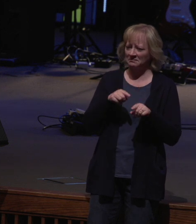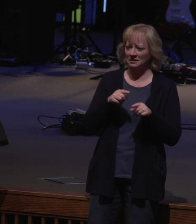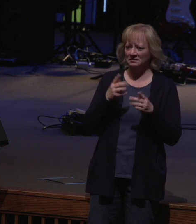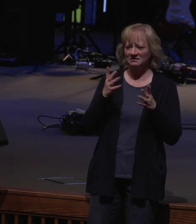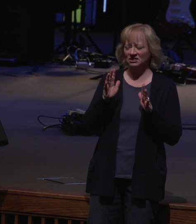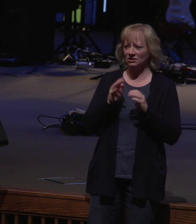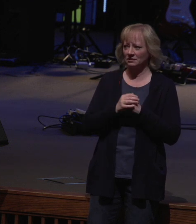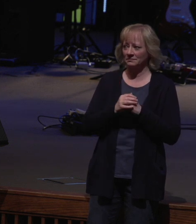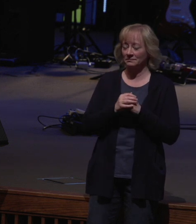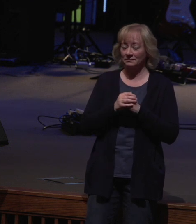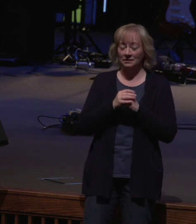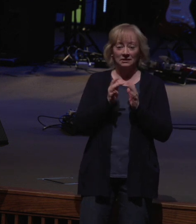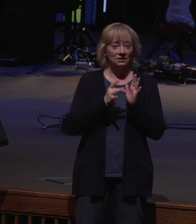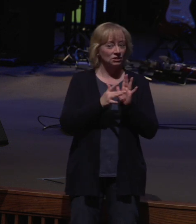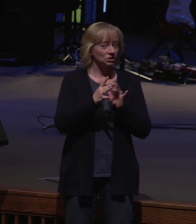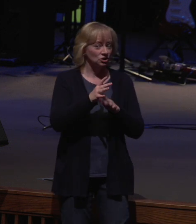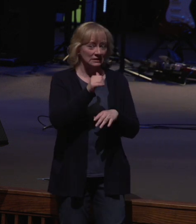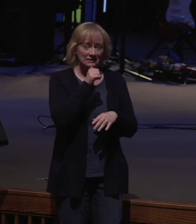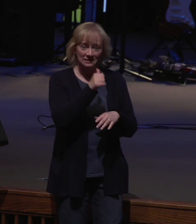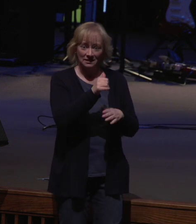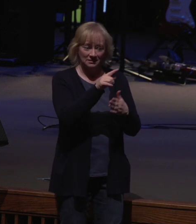Remarkably, Jesus doesn't correct him.